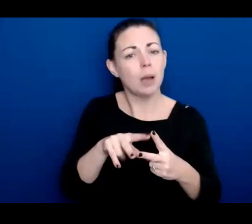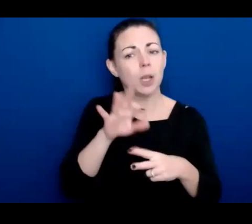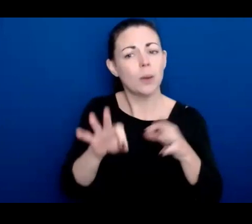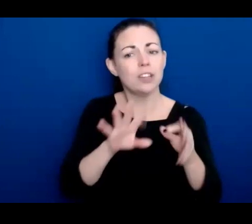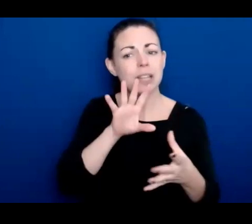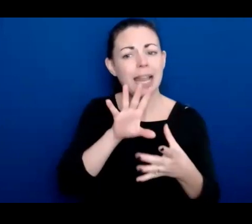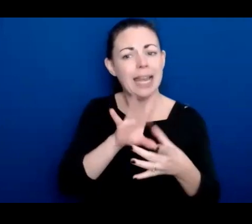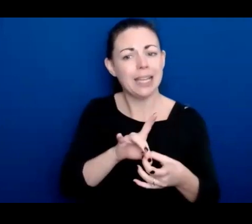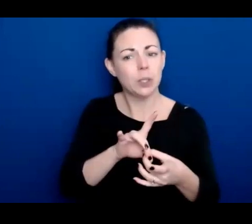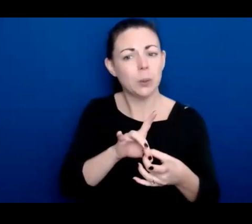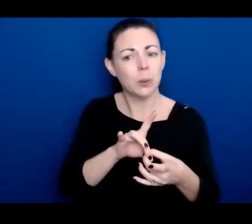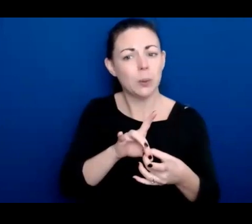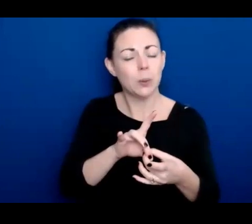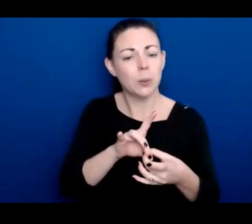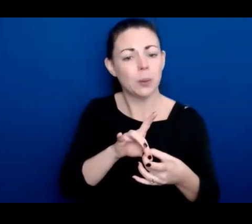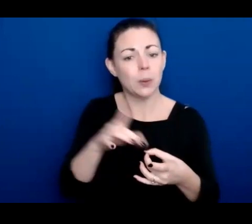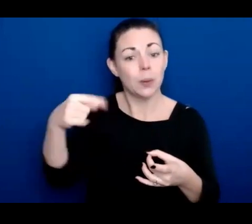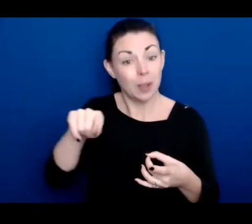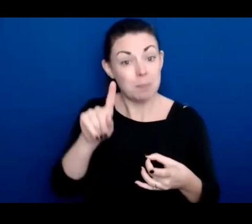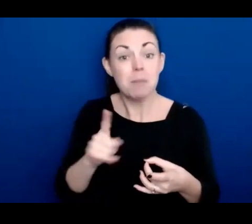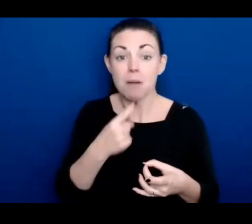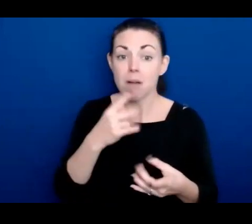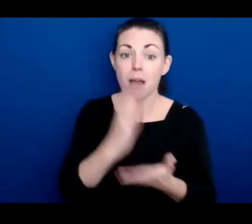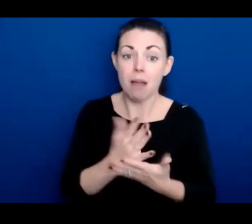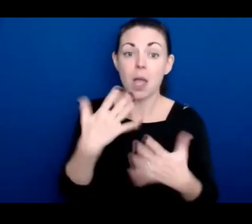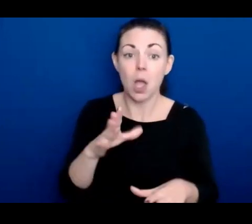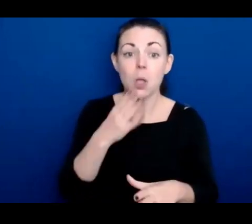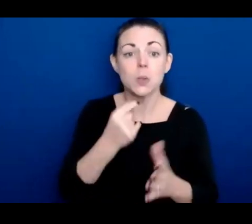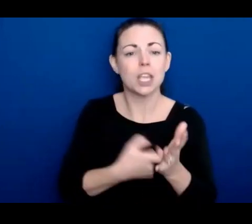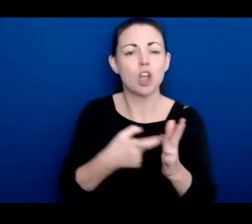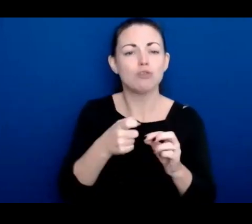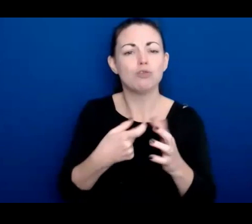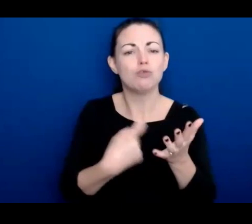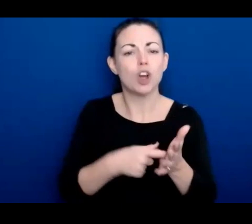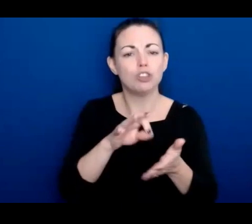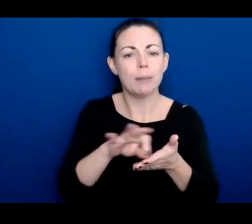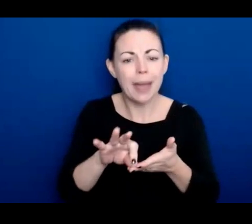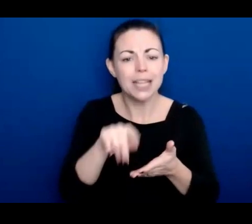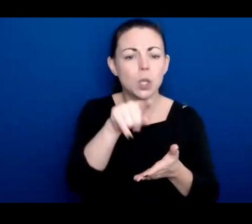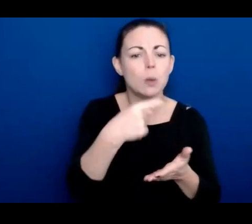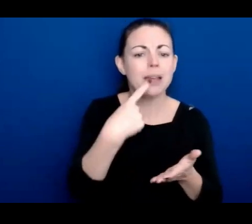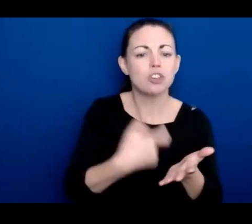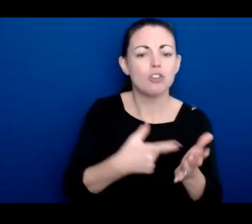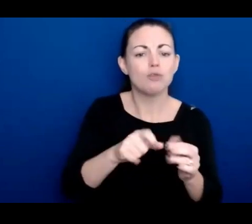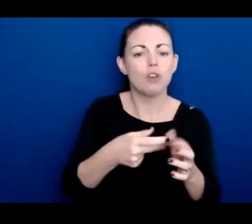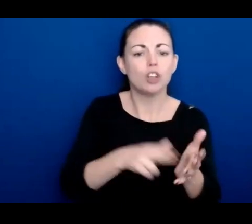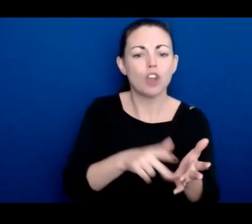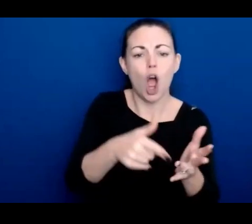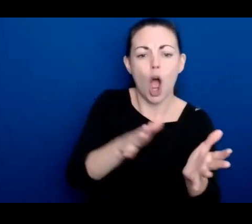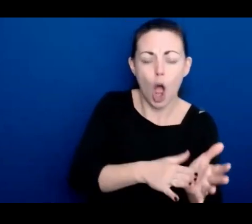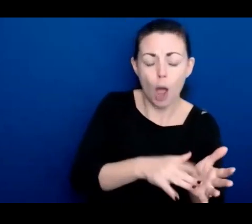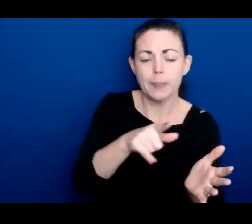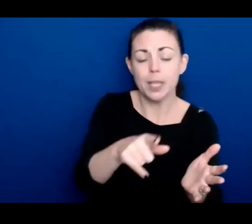that people are actually using Roger pens, and you guys have mentioned the Roger On. Is that mean the Roger pen